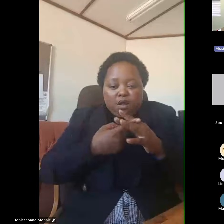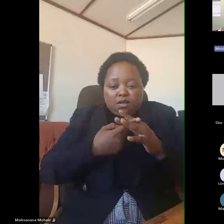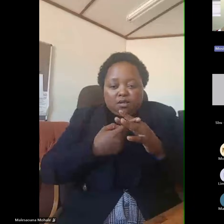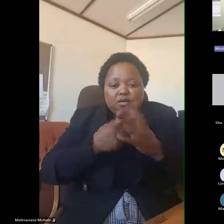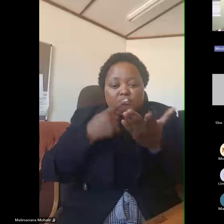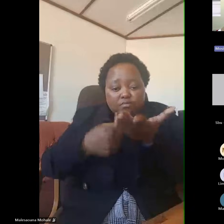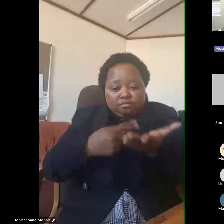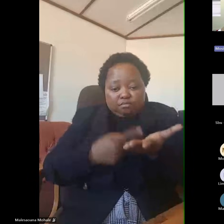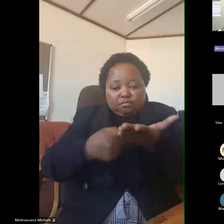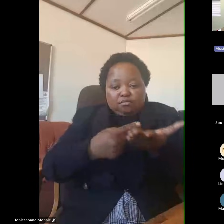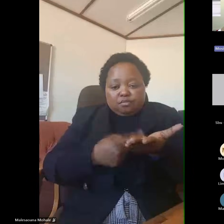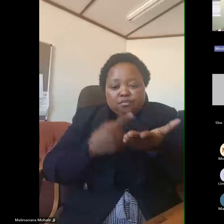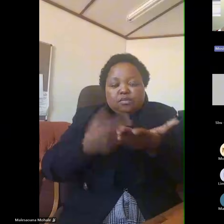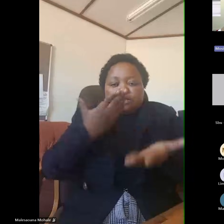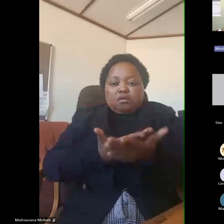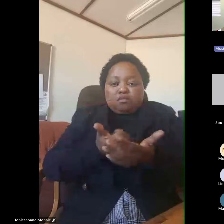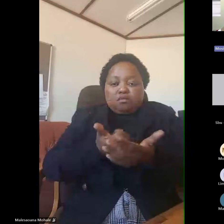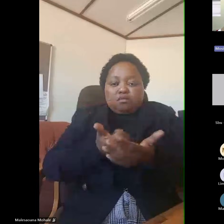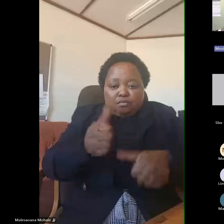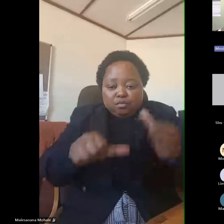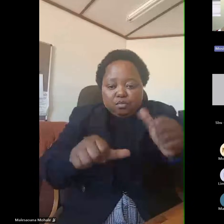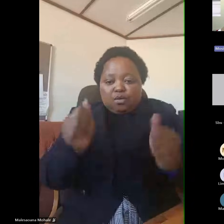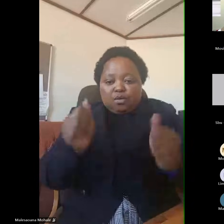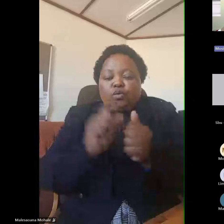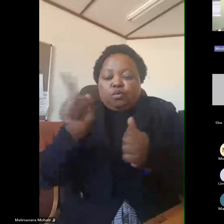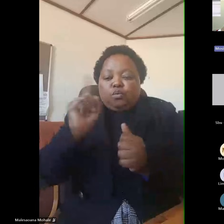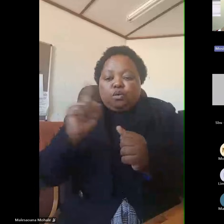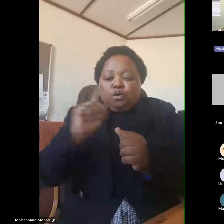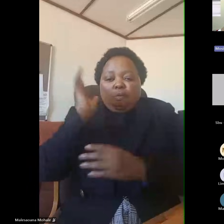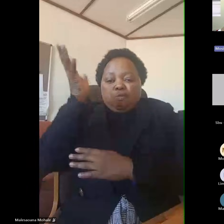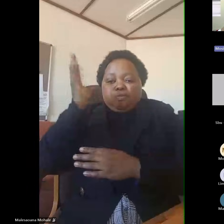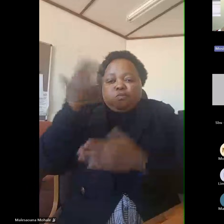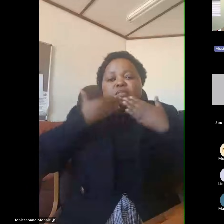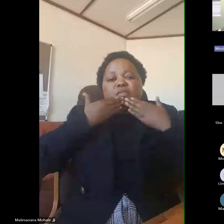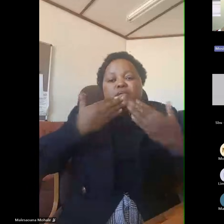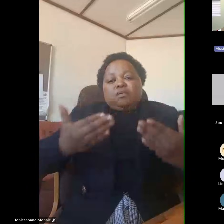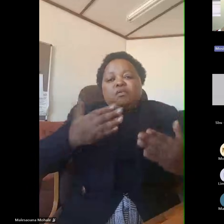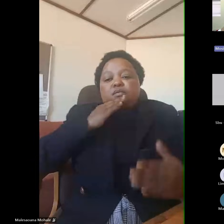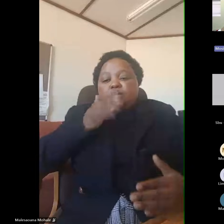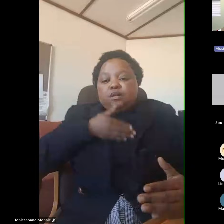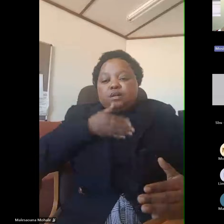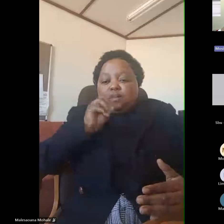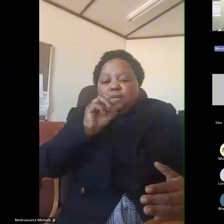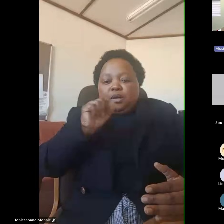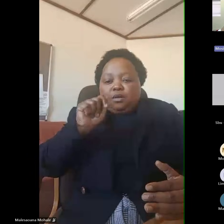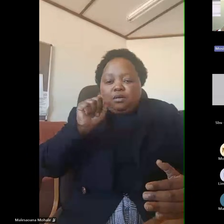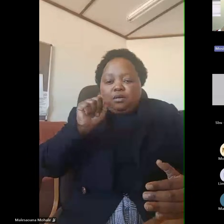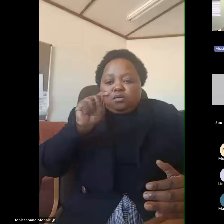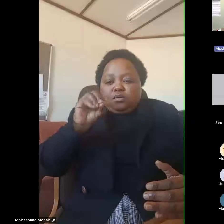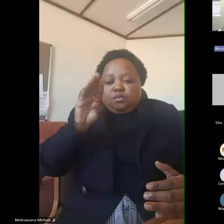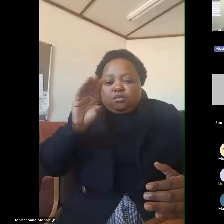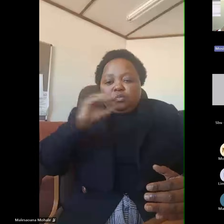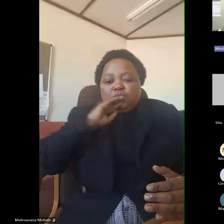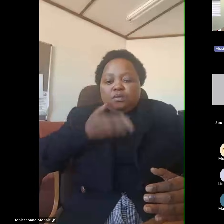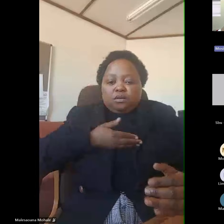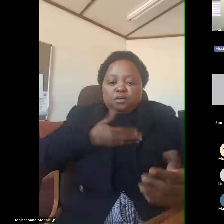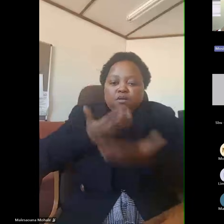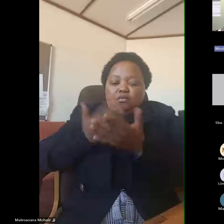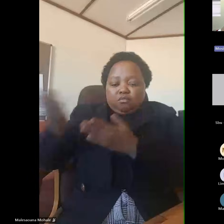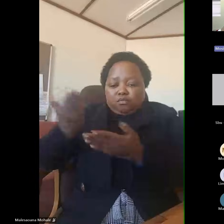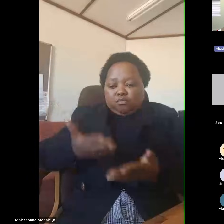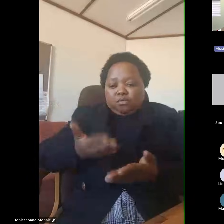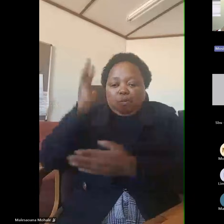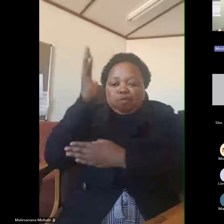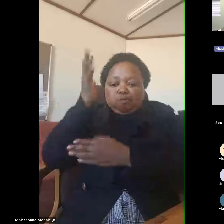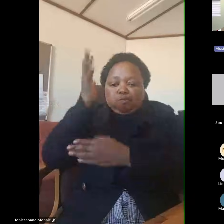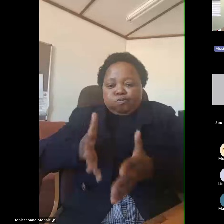engaging robustly the presentations. Thank you very much, Ndatima. Please go ahead and then introduce our second speaker. Thank